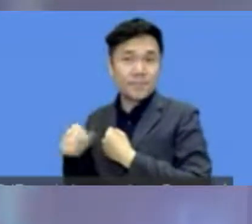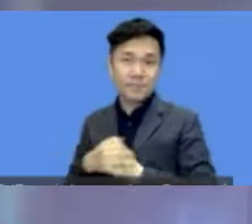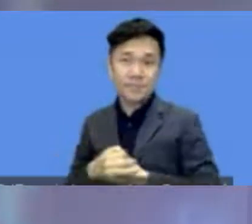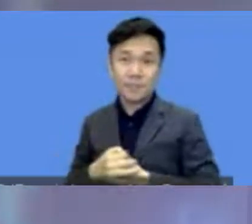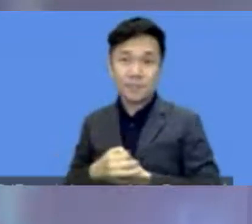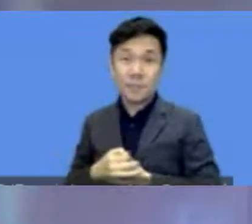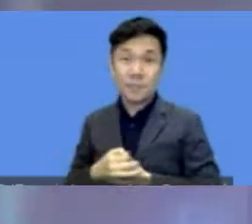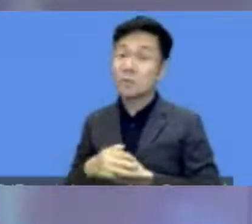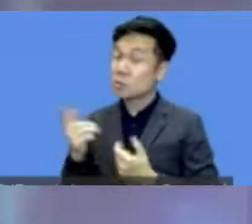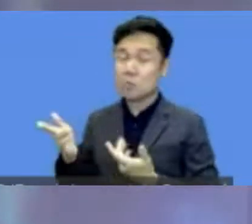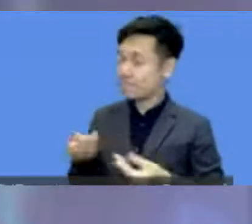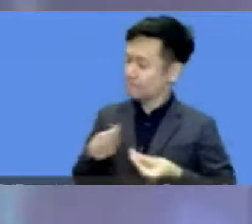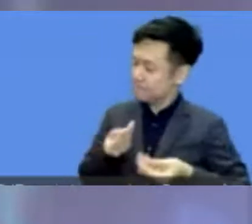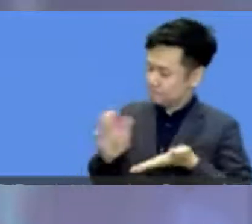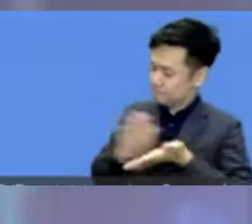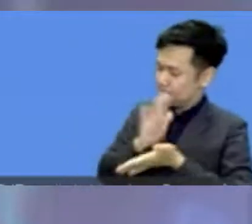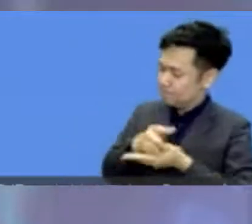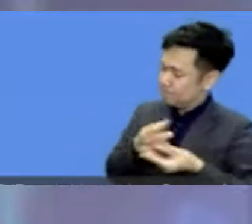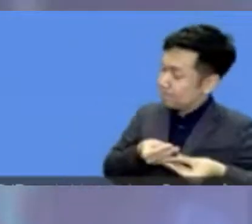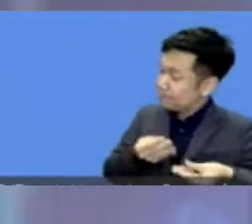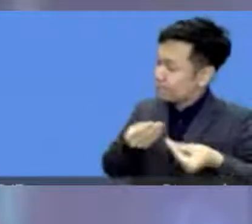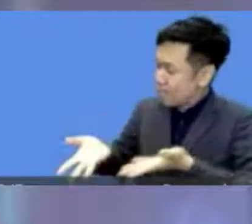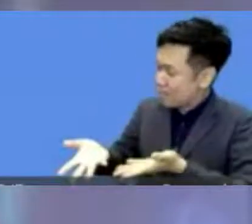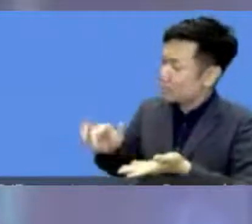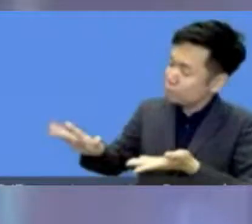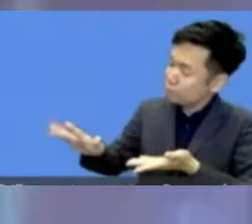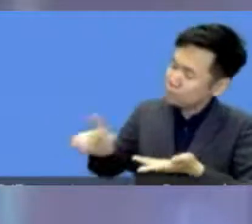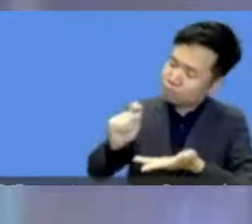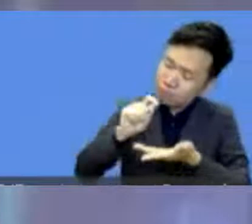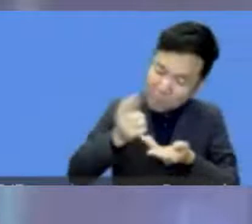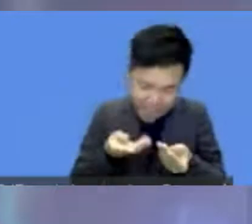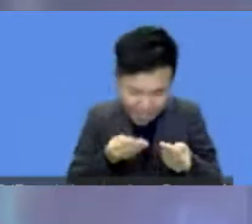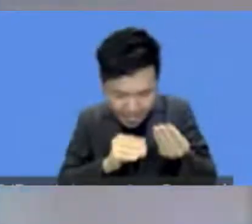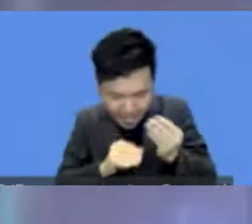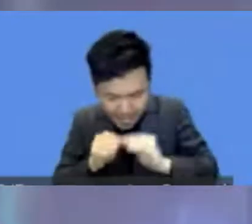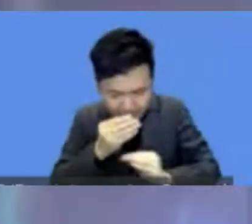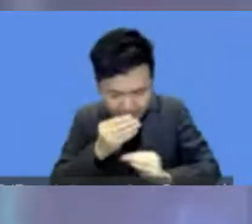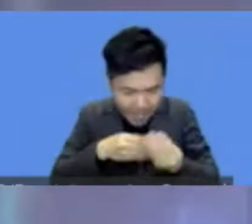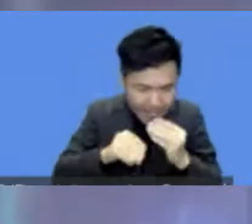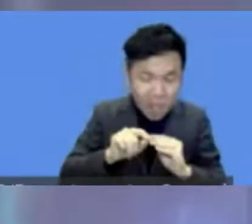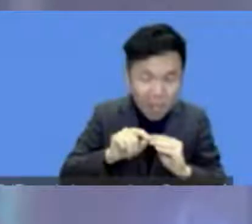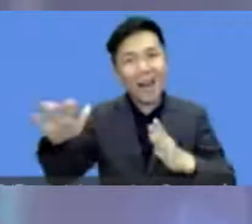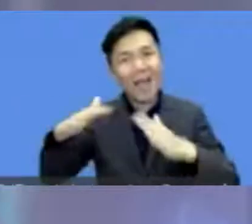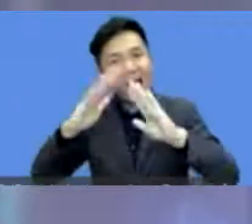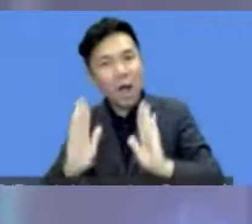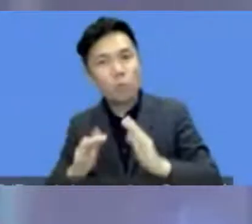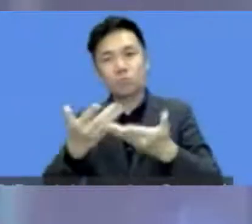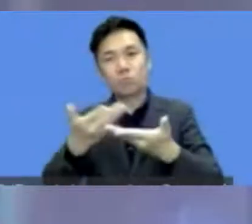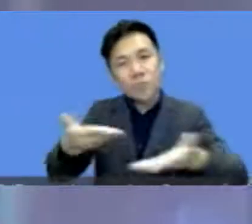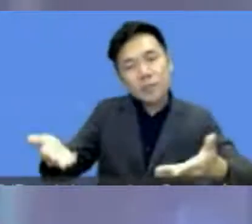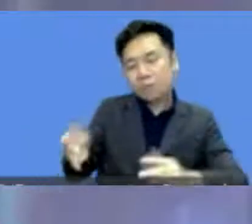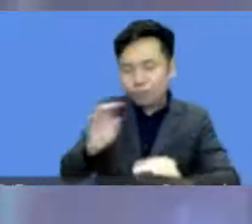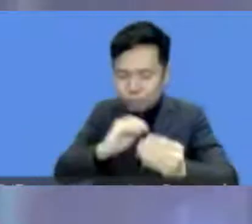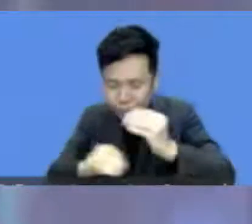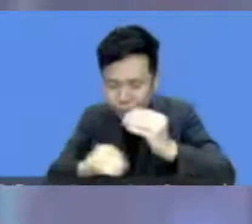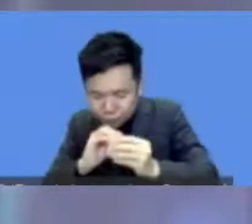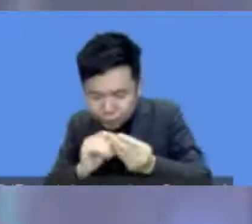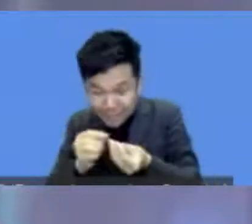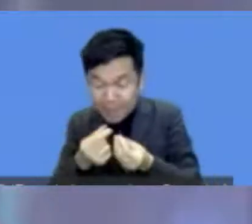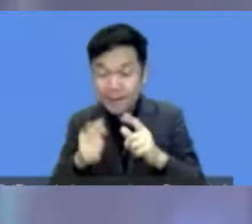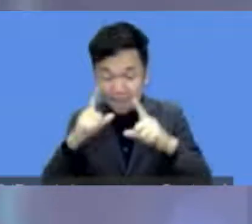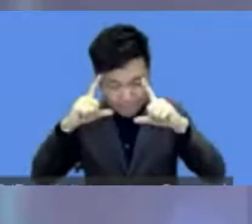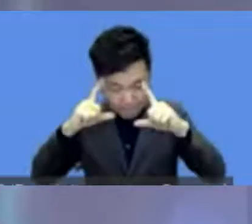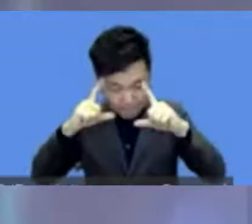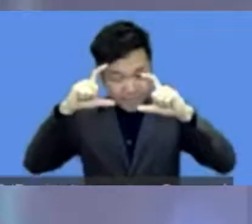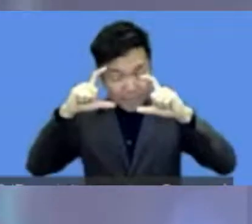things to create. They used whatever resources they had in their homes, and then they would upload an